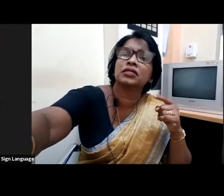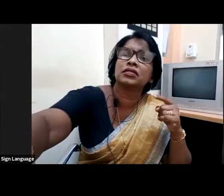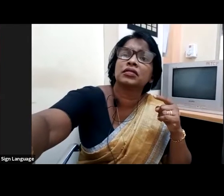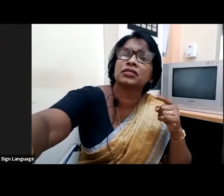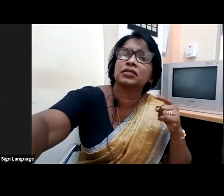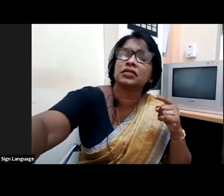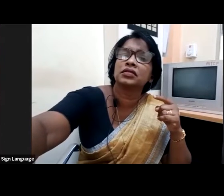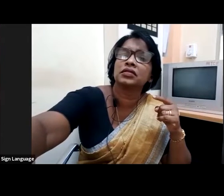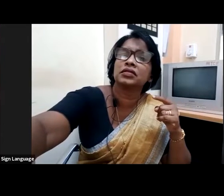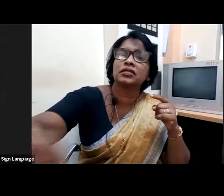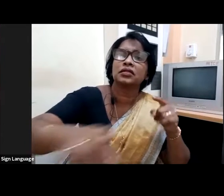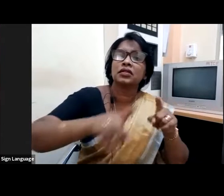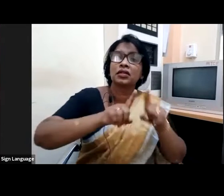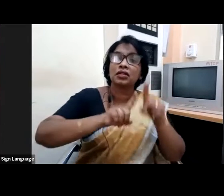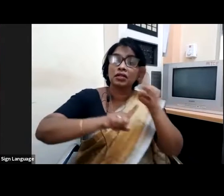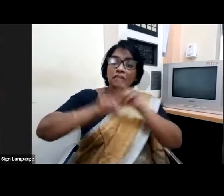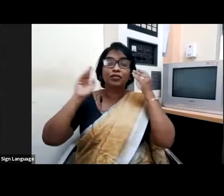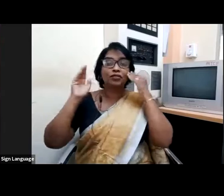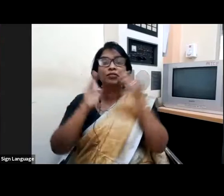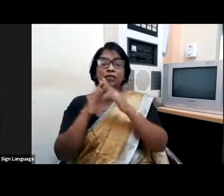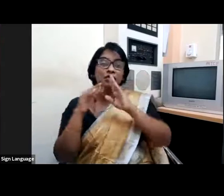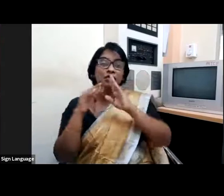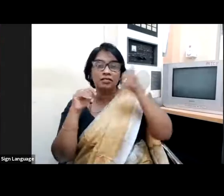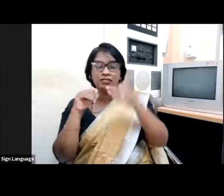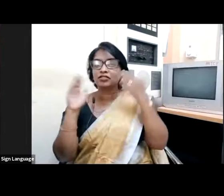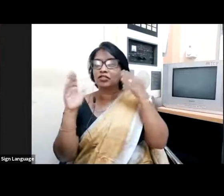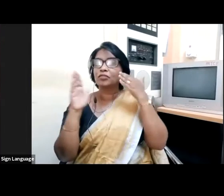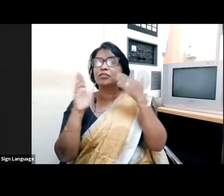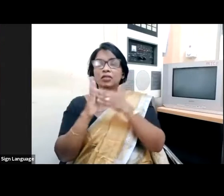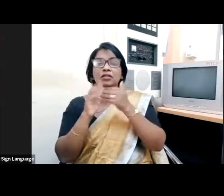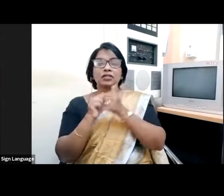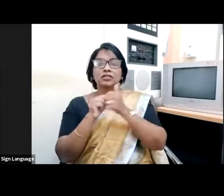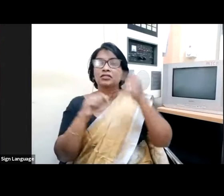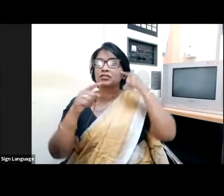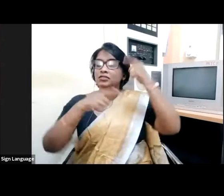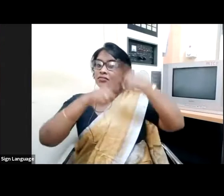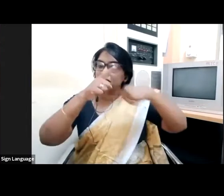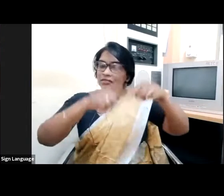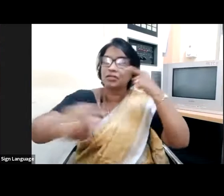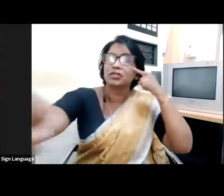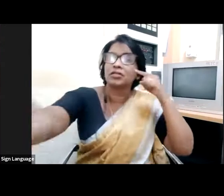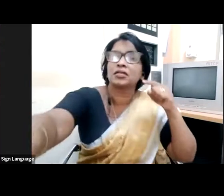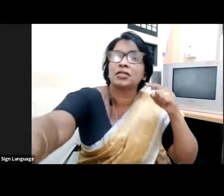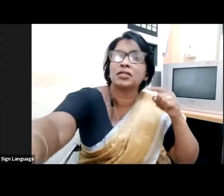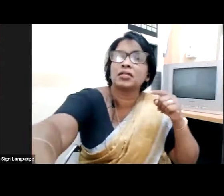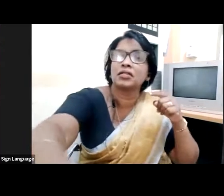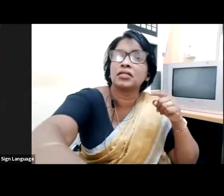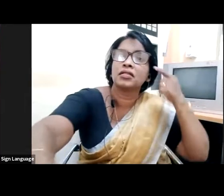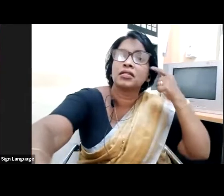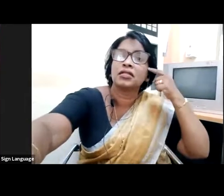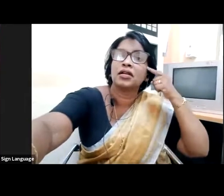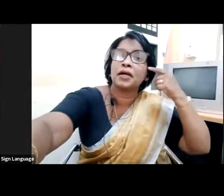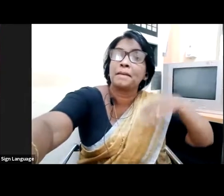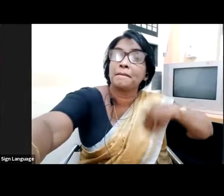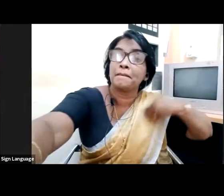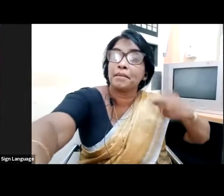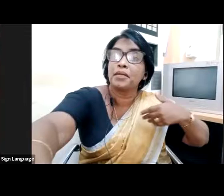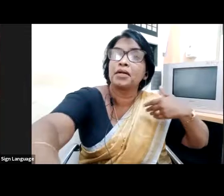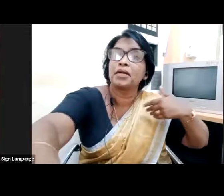initially that if we cross 1.5 degrees centigrade, which is based on